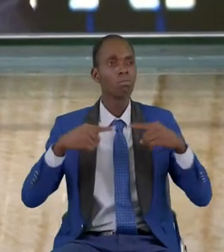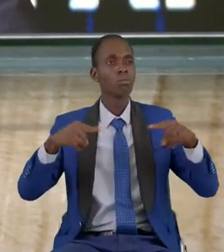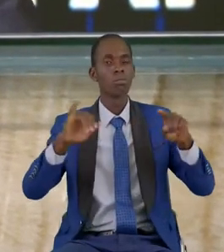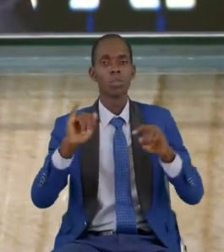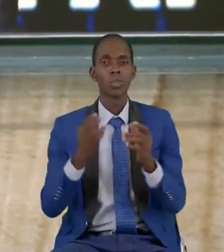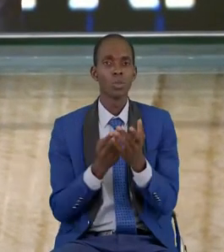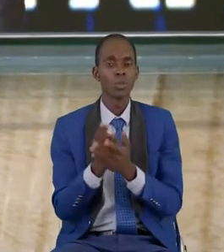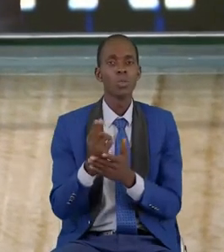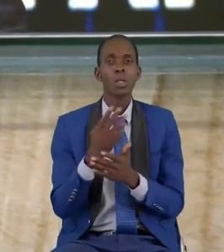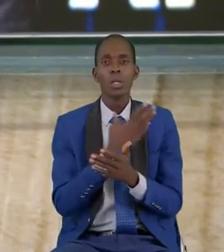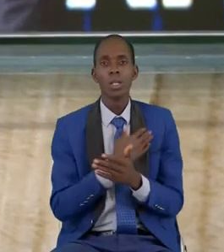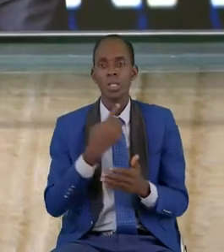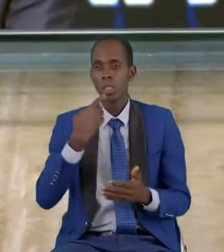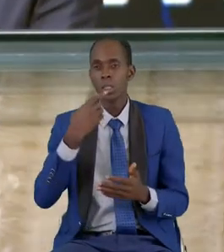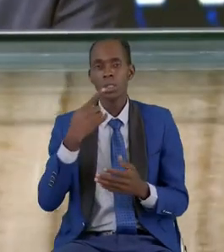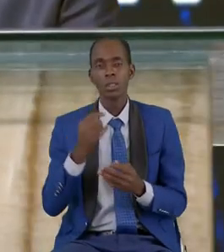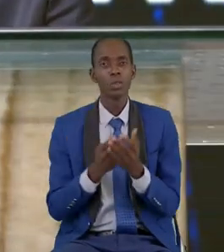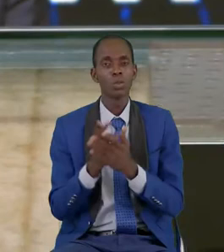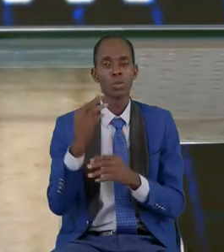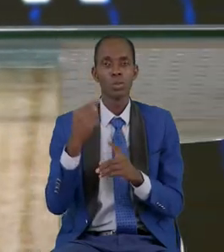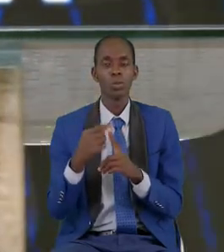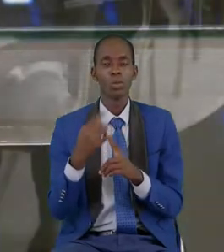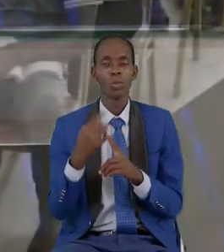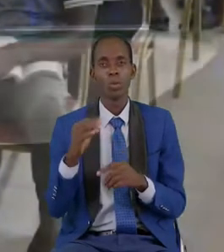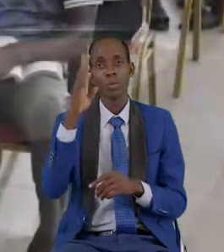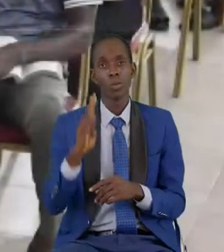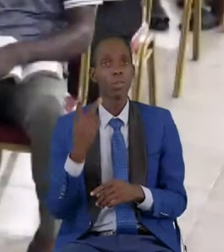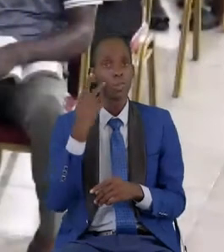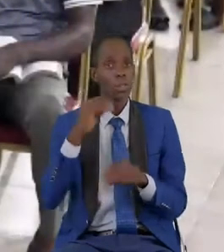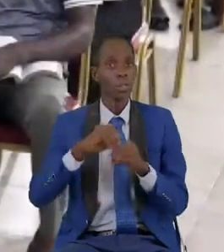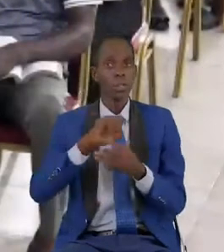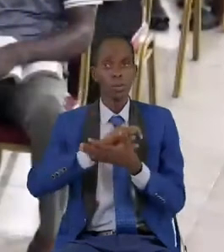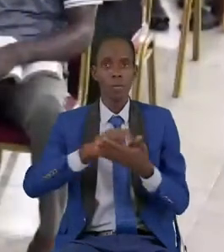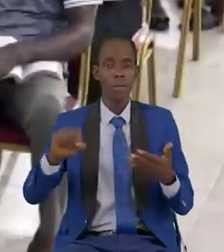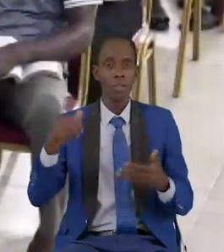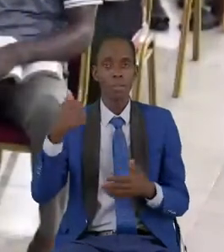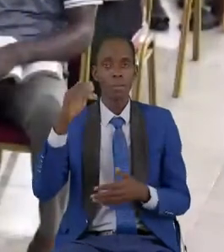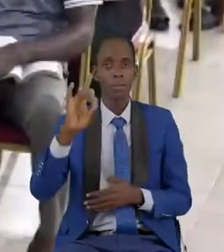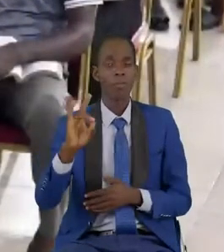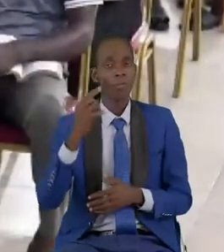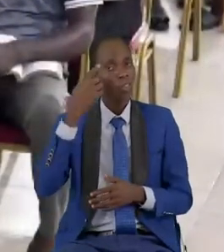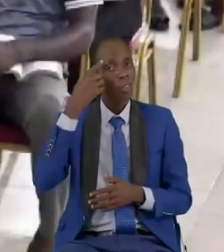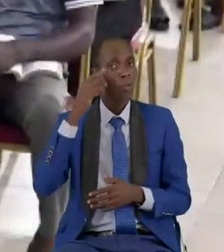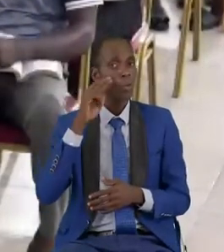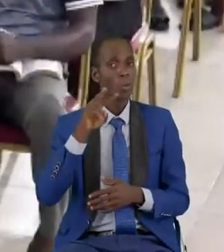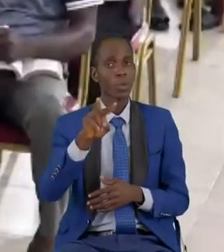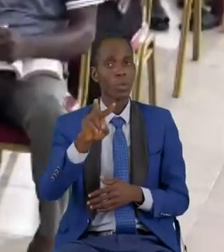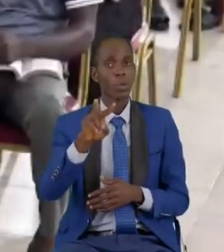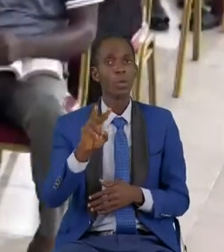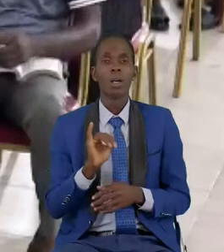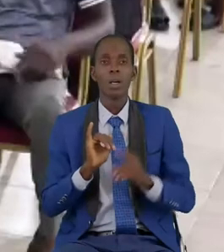the truth of the word of God. Look at verse 18. In verse 18, for behold, I have made